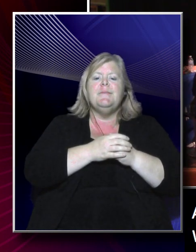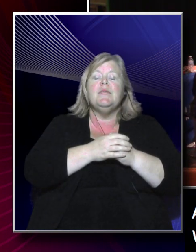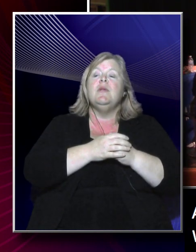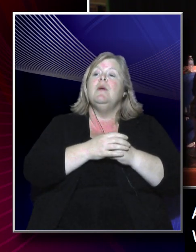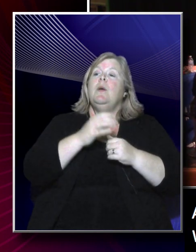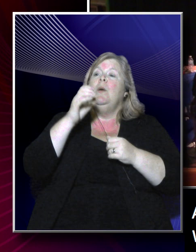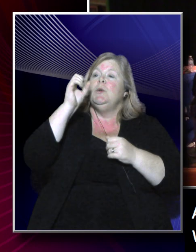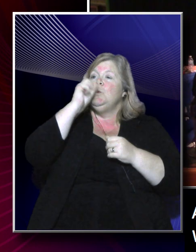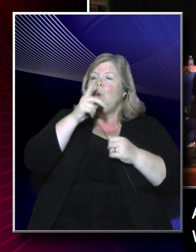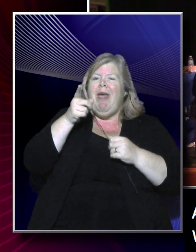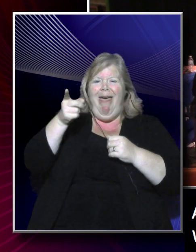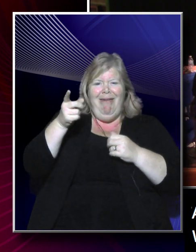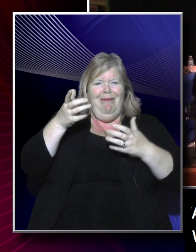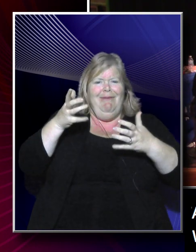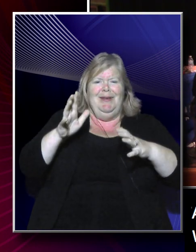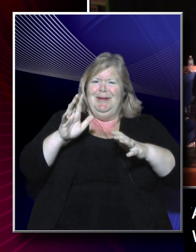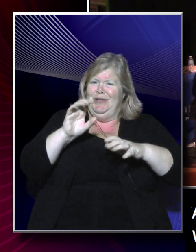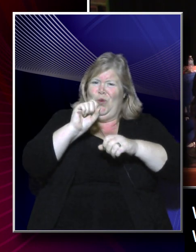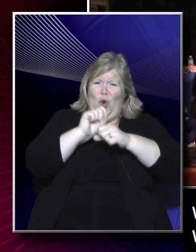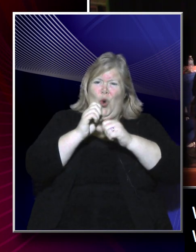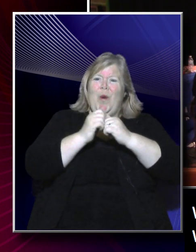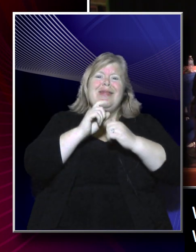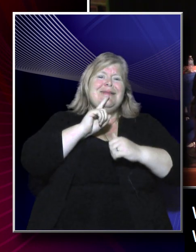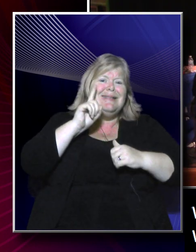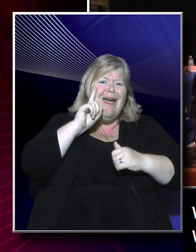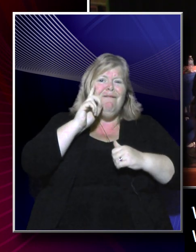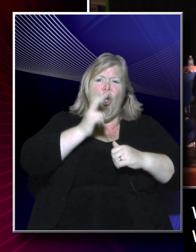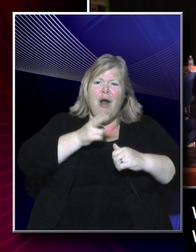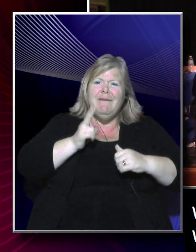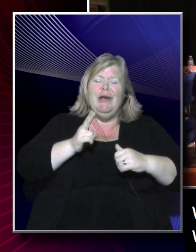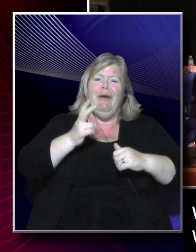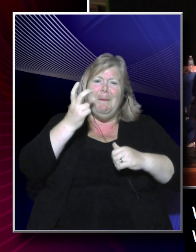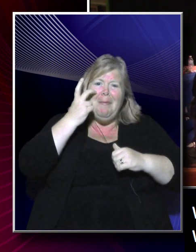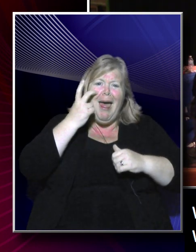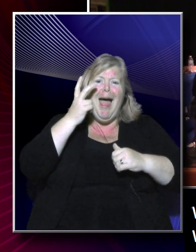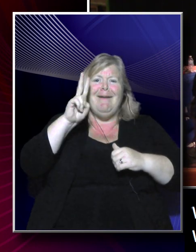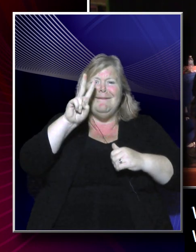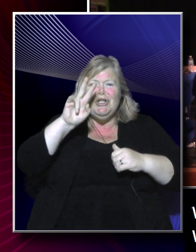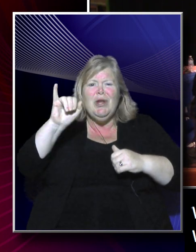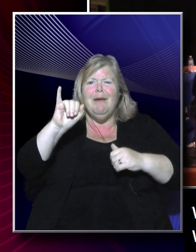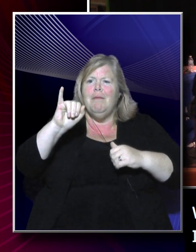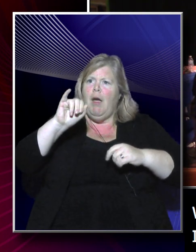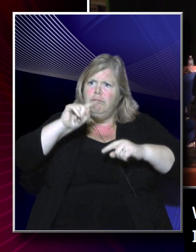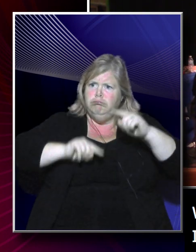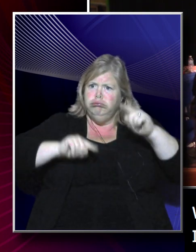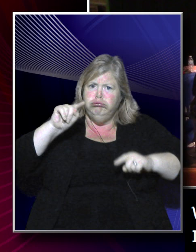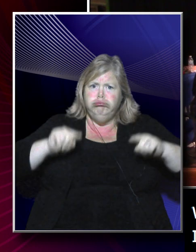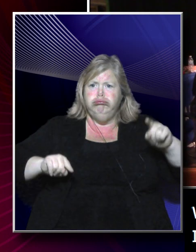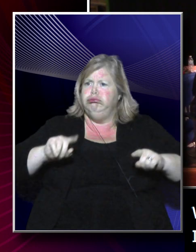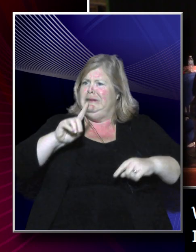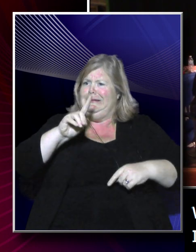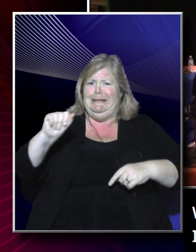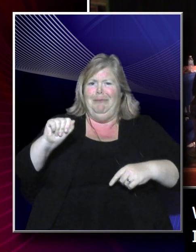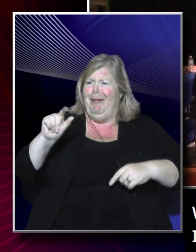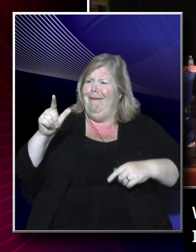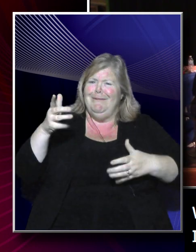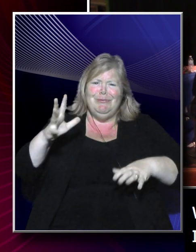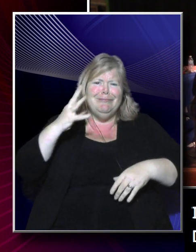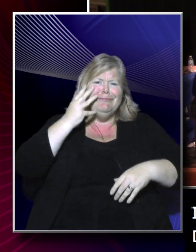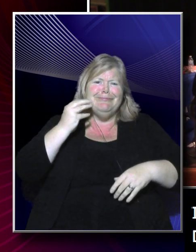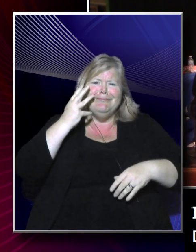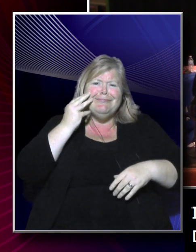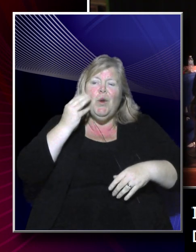Sue K has worked with deaf, hard of hearing, blind, and visually impaired, as well as a variety of other people with disabilities in her work